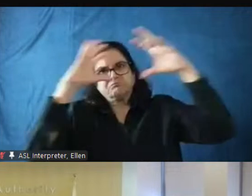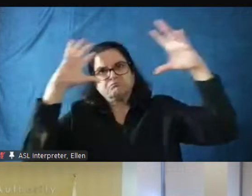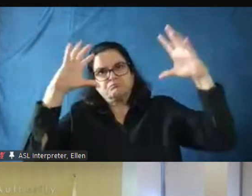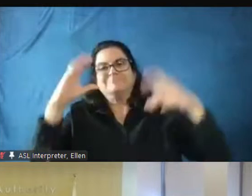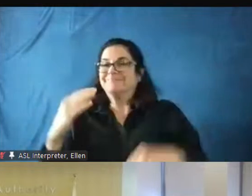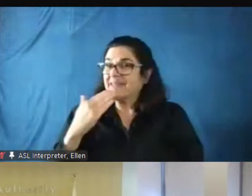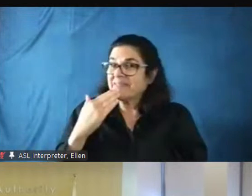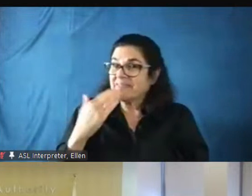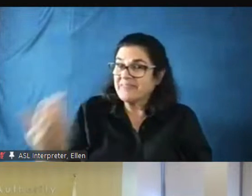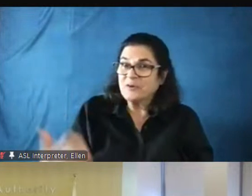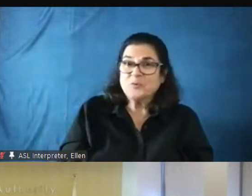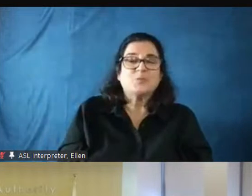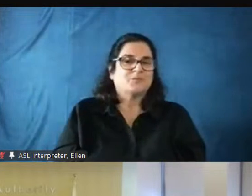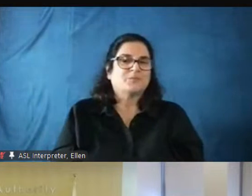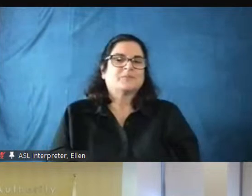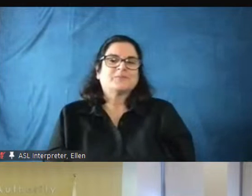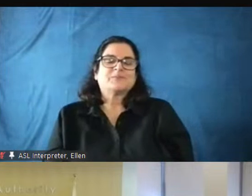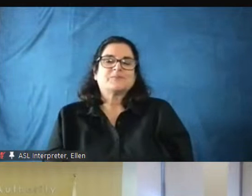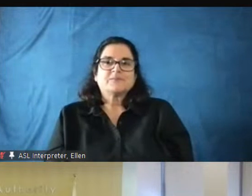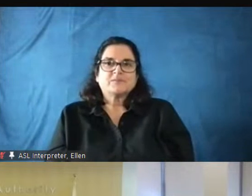it. Thank you.